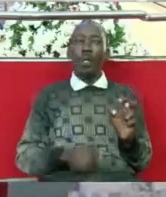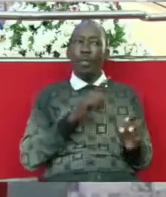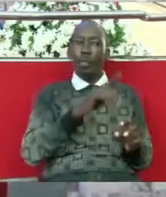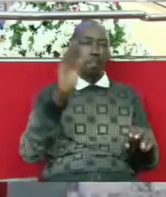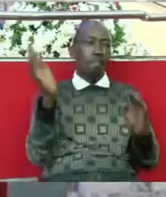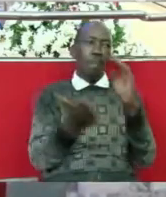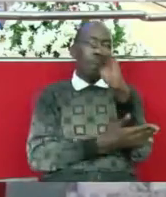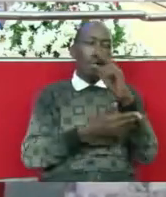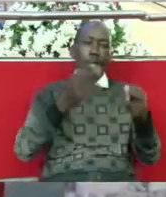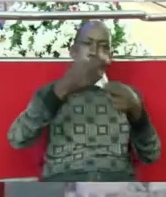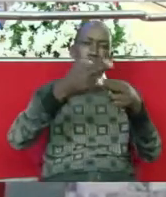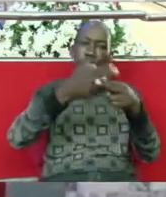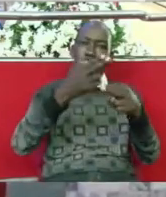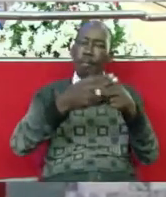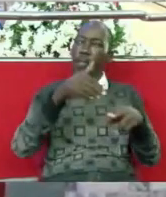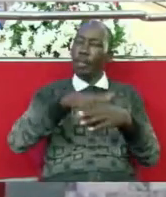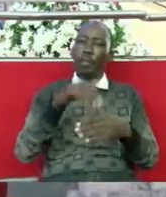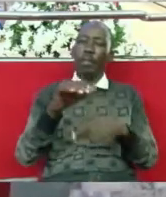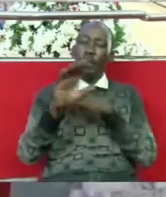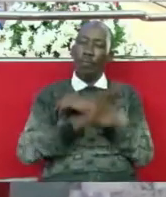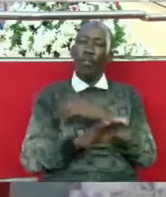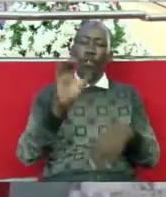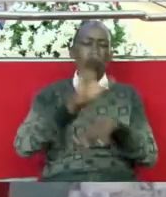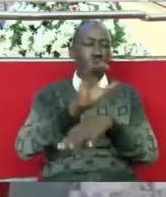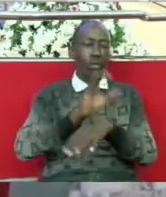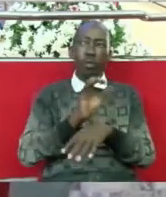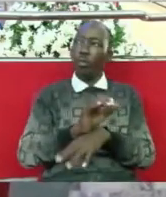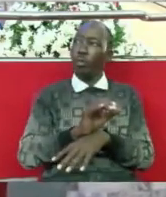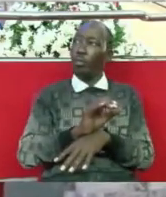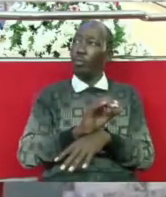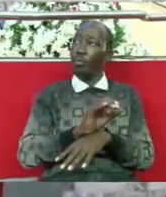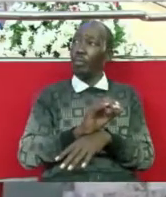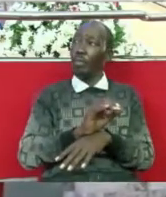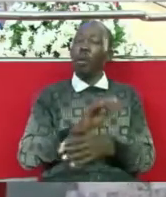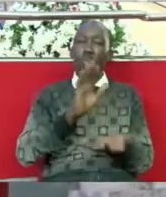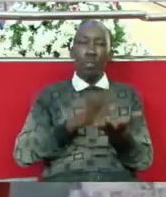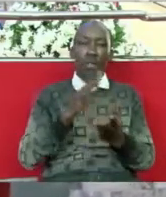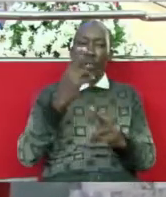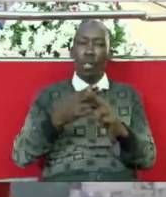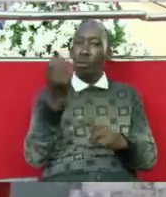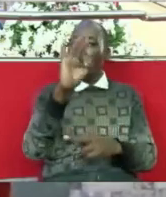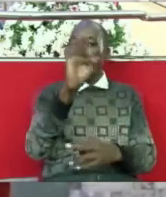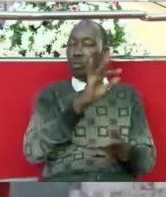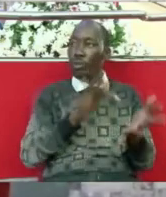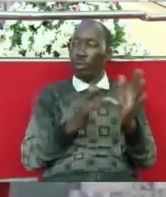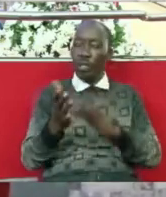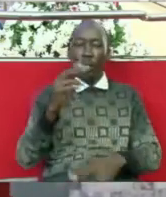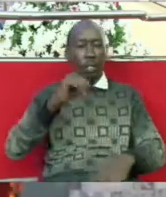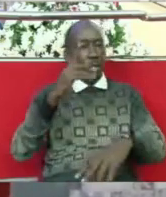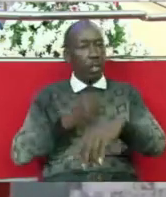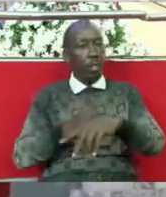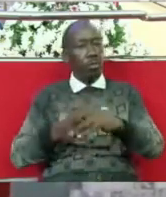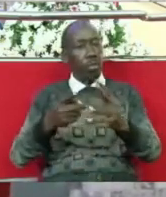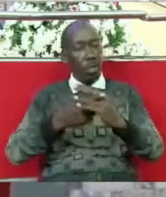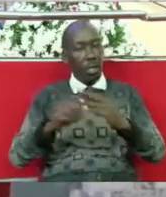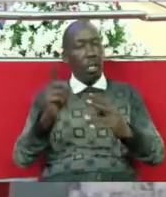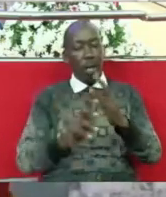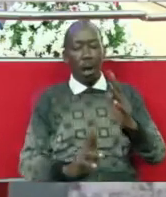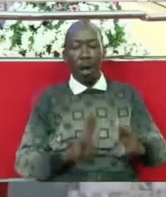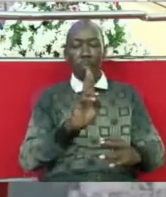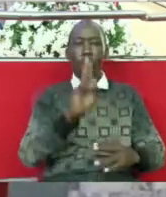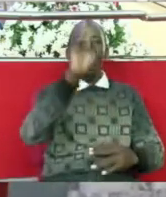kwa injili. That's a bad name for the church. For praise the, gospel. Name of Jesus. It is time to start the upward